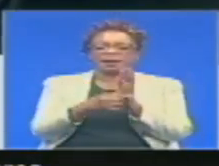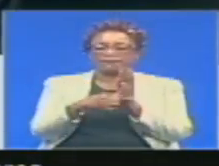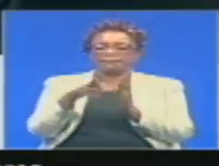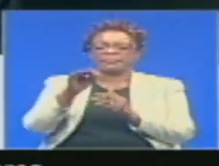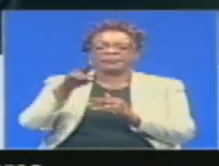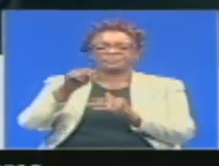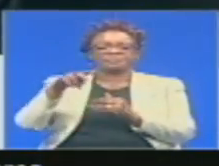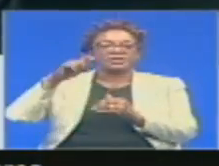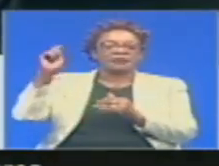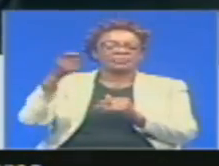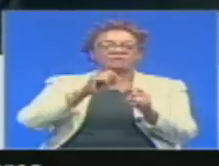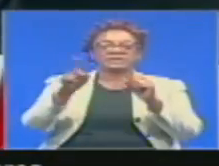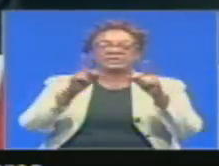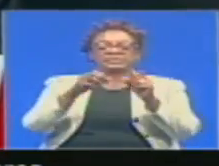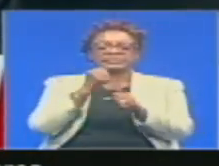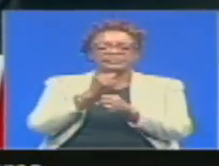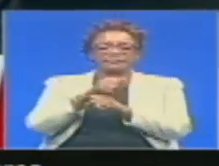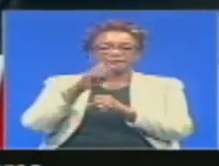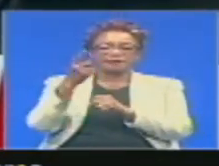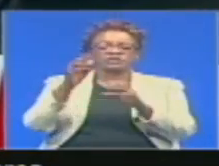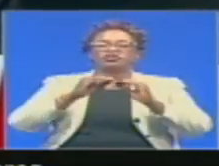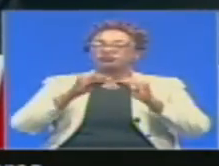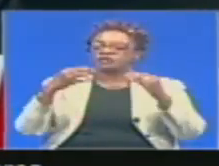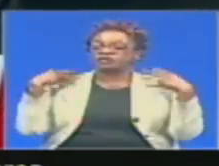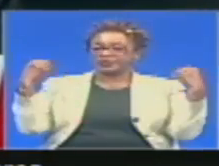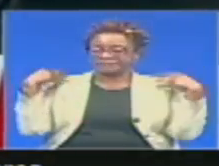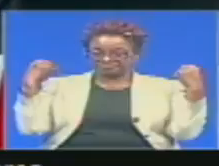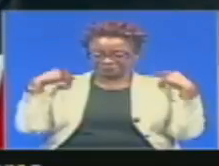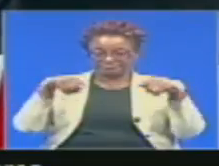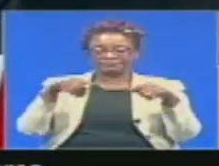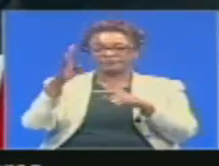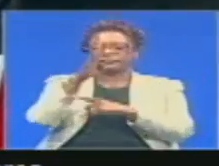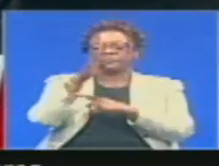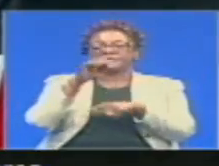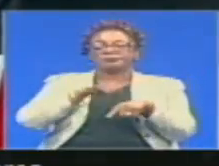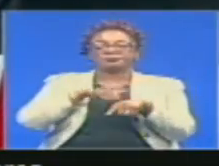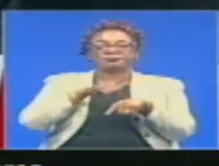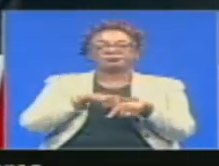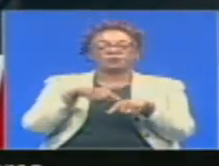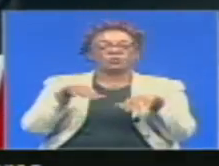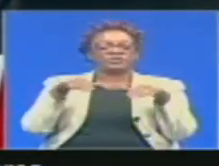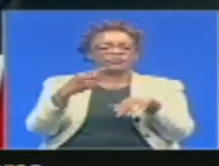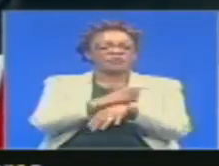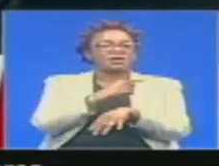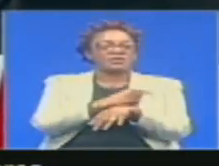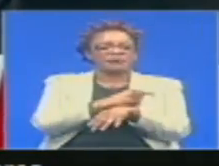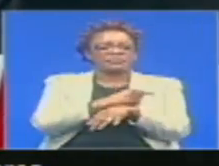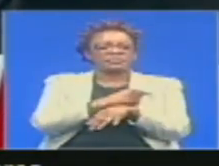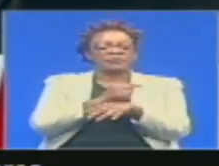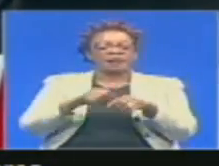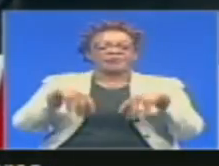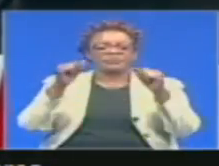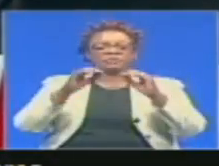Harambee Stars conducted their first training session this afternoon ahead of their AFCON 2019 qualifier against Ghana. And head coach